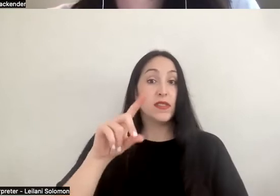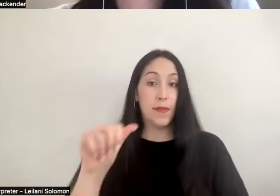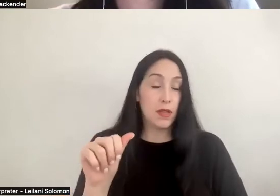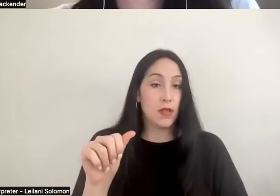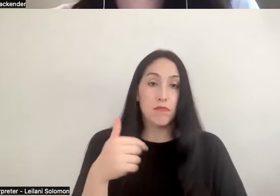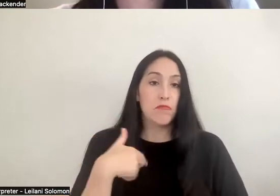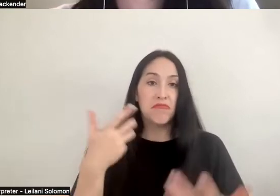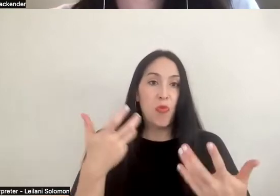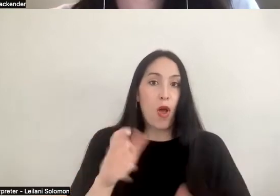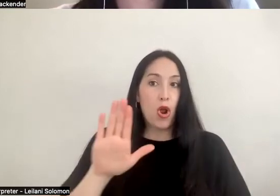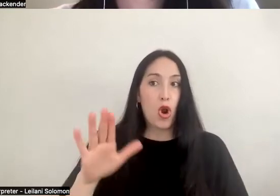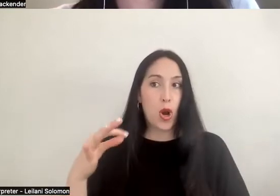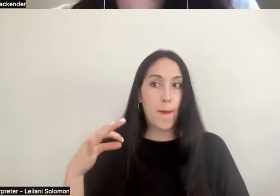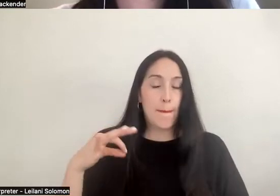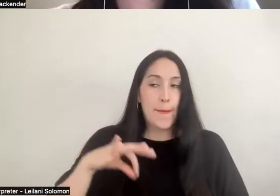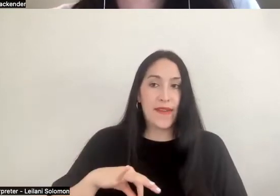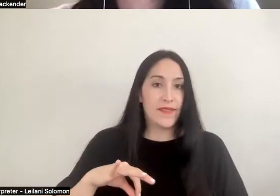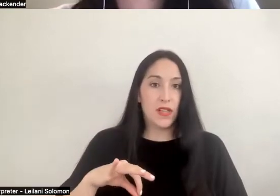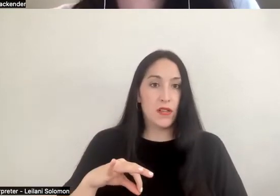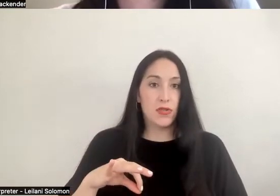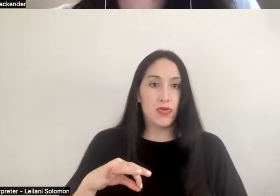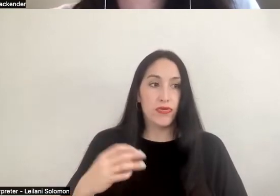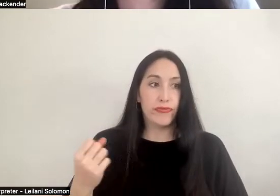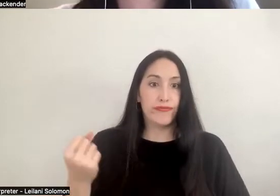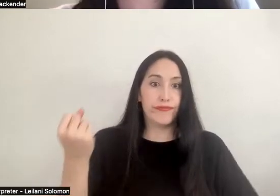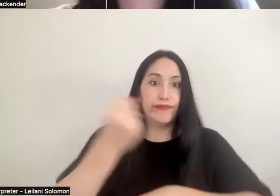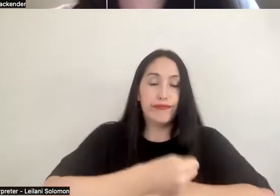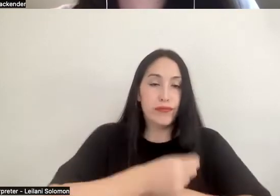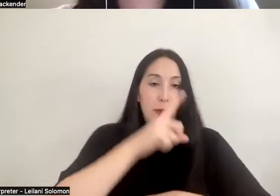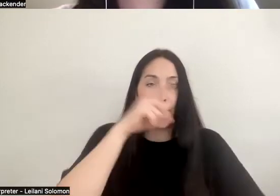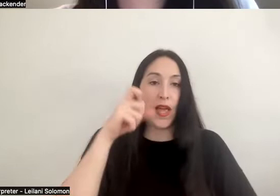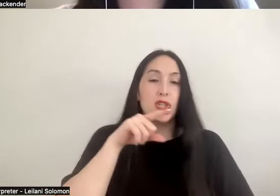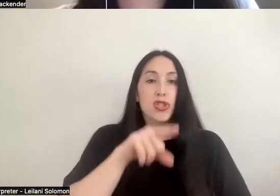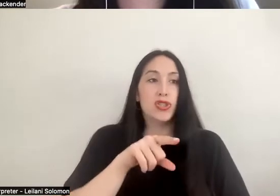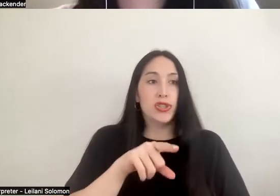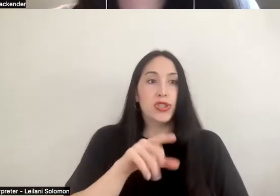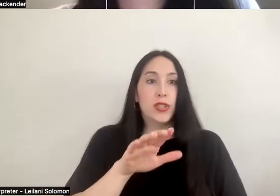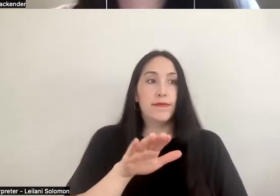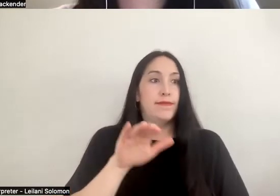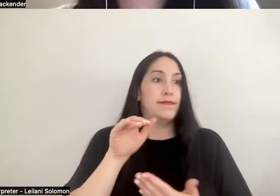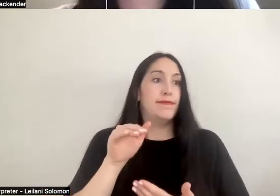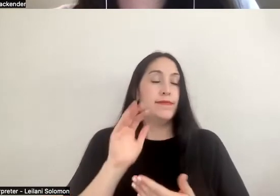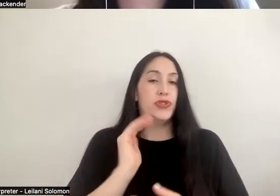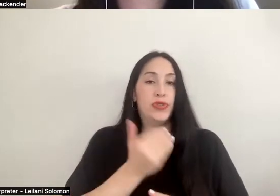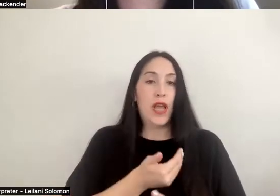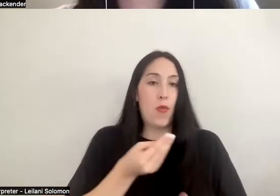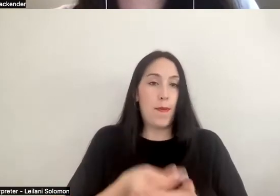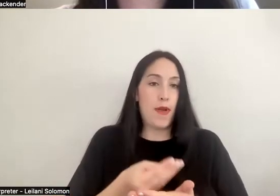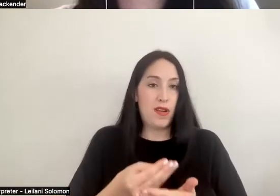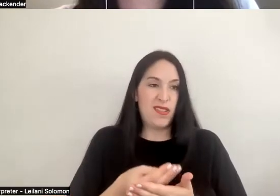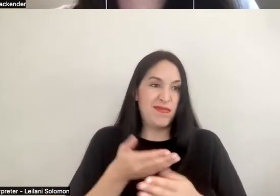down her benefits because she's the beneficiary of a third of our estate as one of 3 children. So her